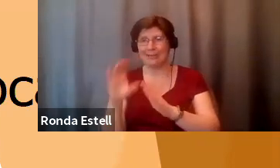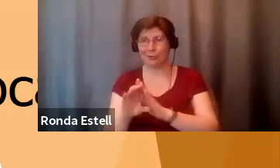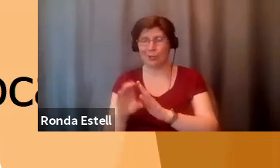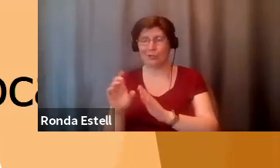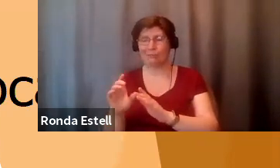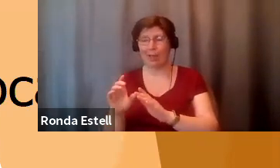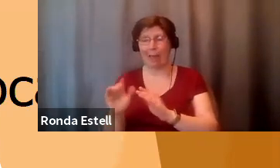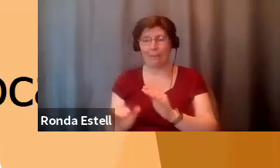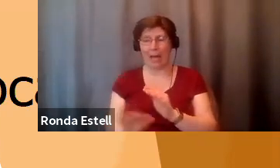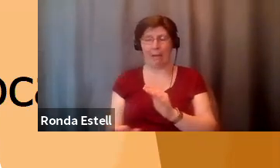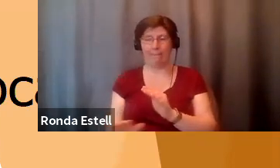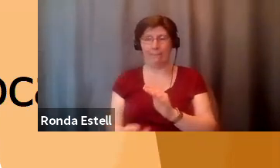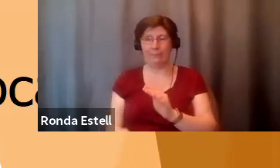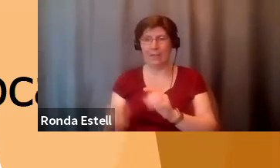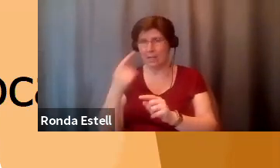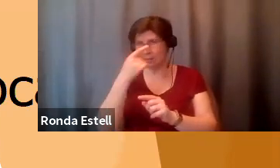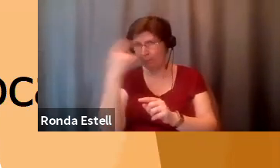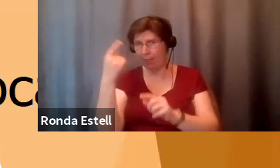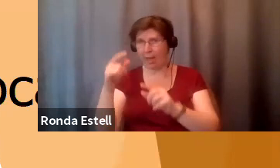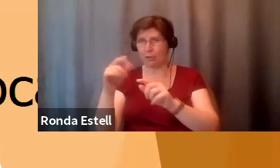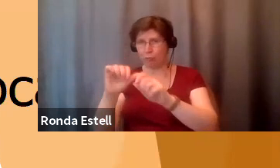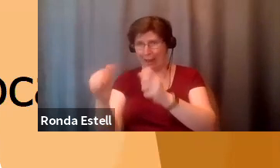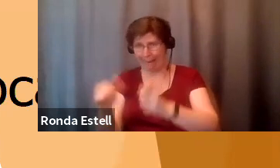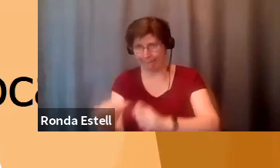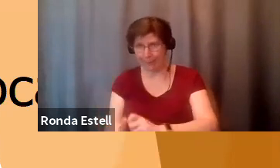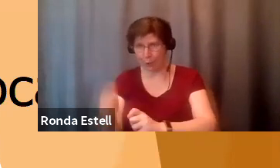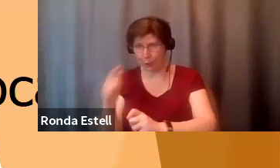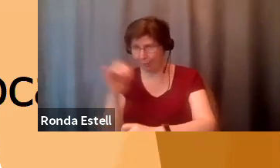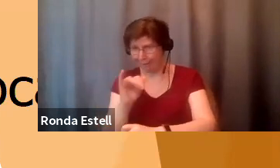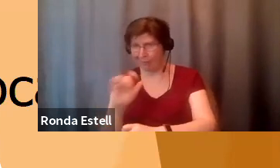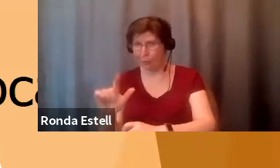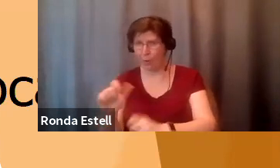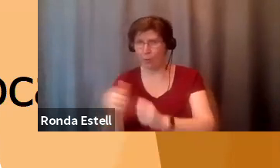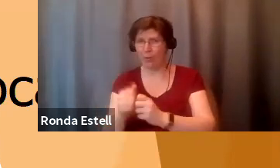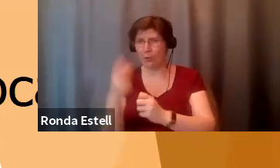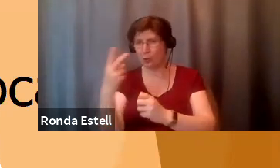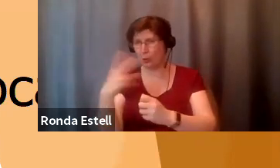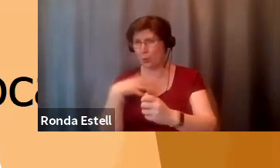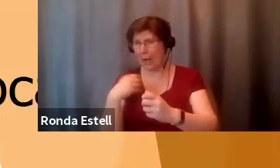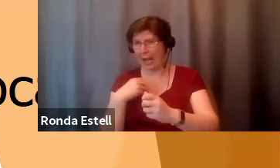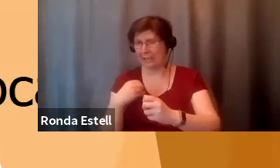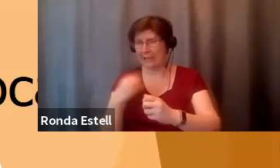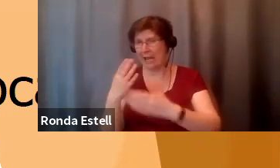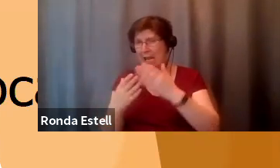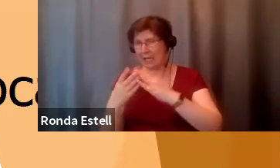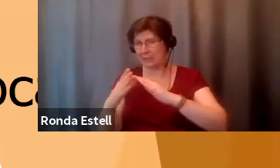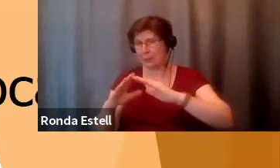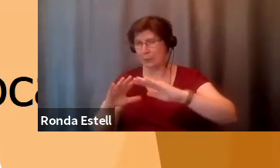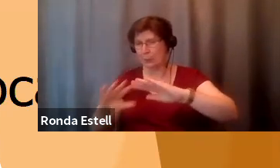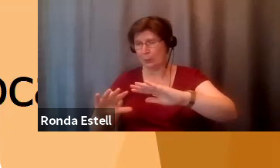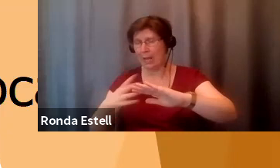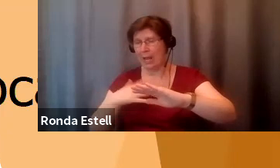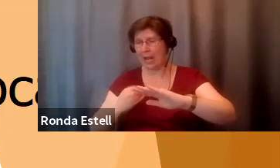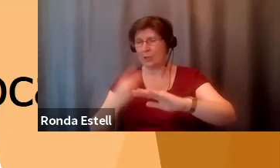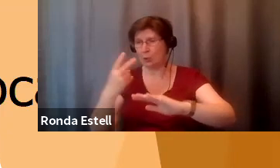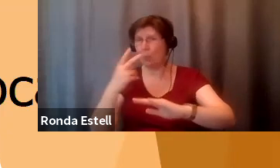is a black shaped state with two white hands and two purple hands, and it